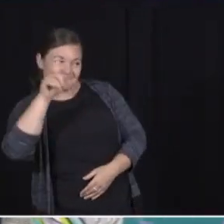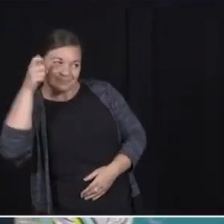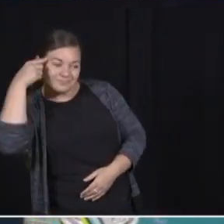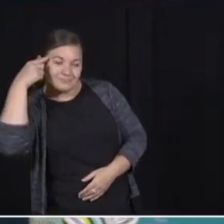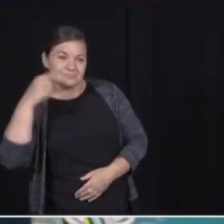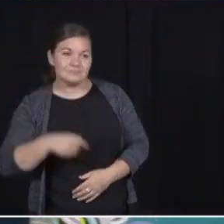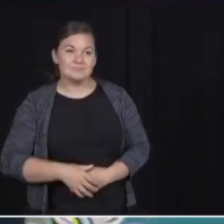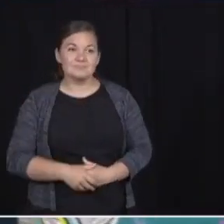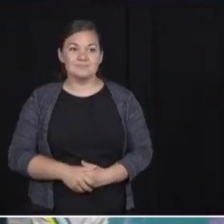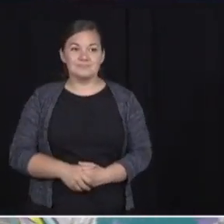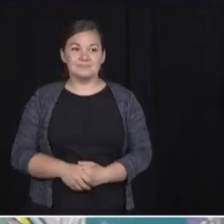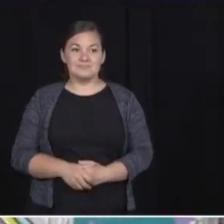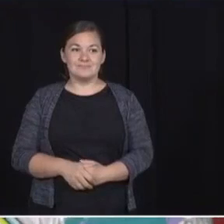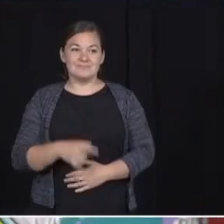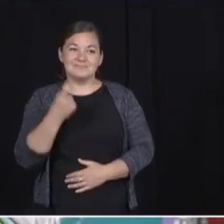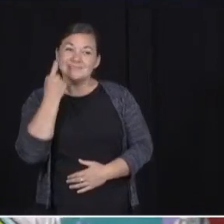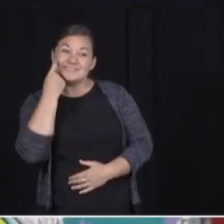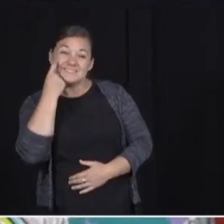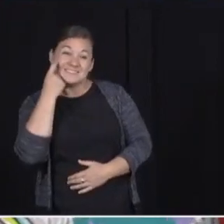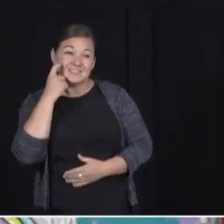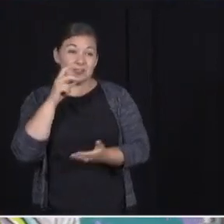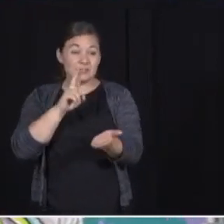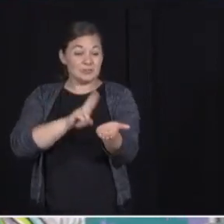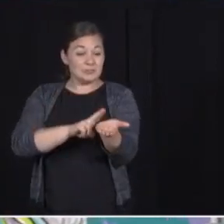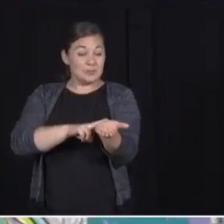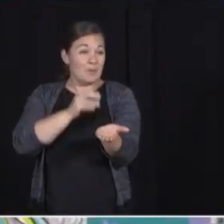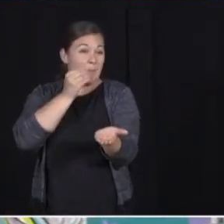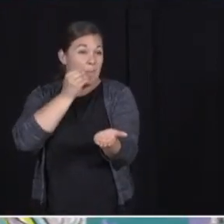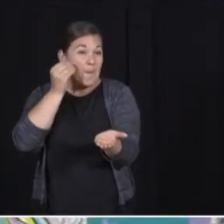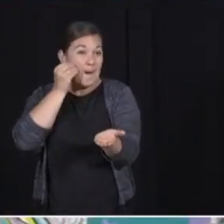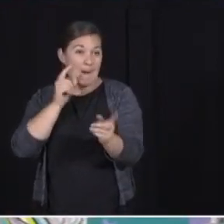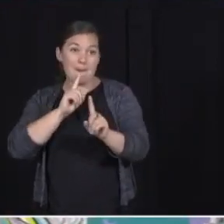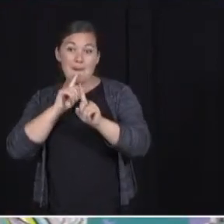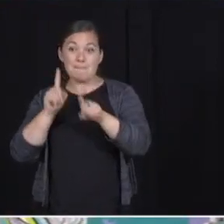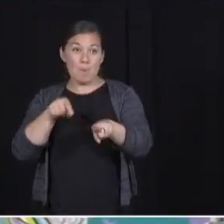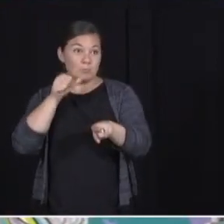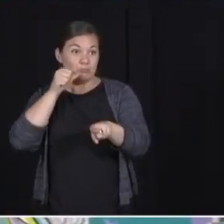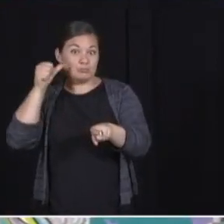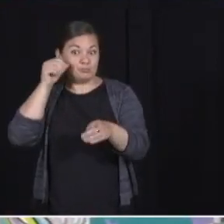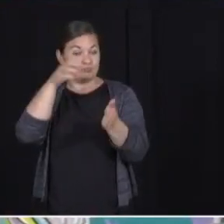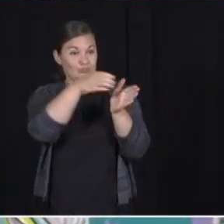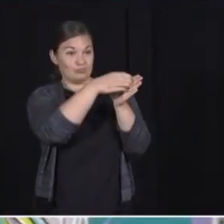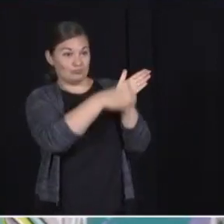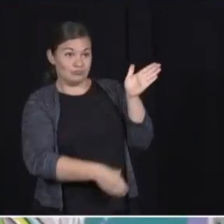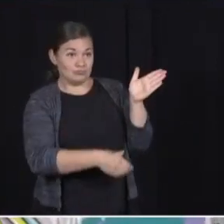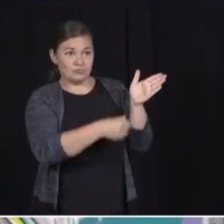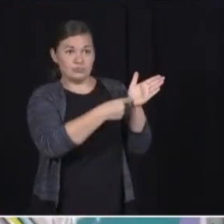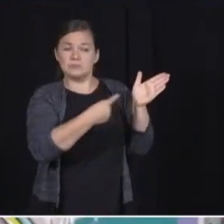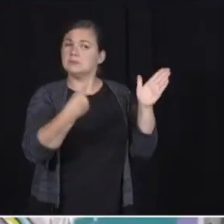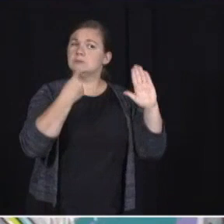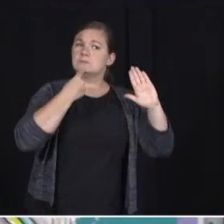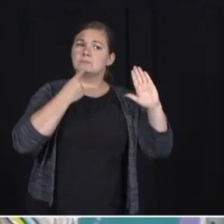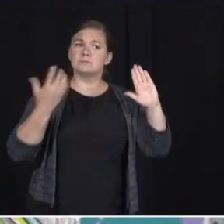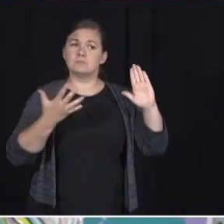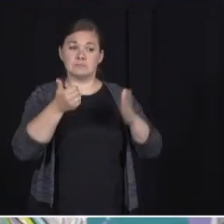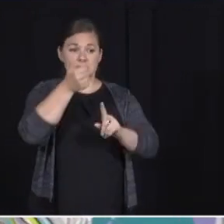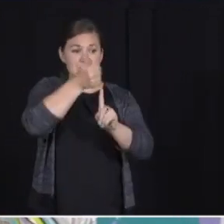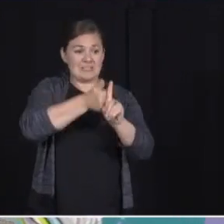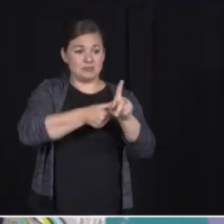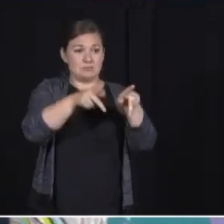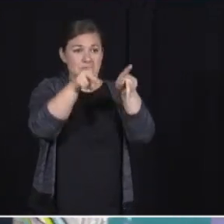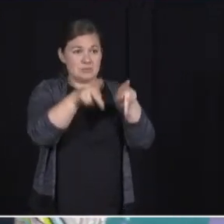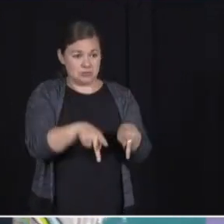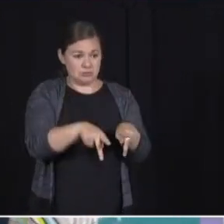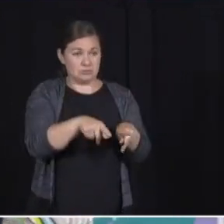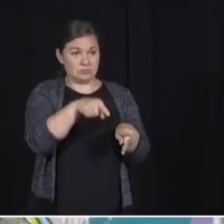up on that nursing home staffing report from yesterday, it recommended 4 hours of care per resident per